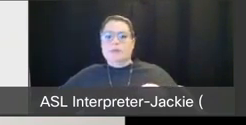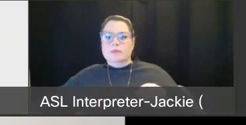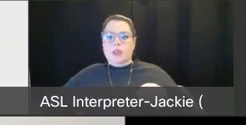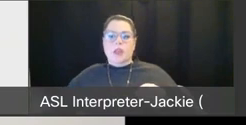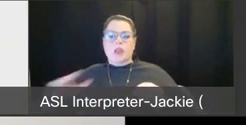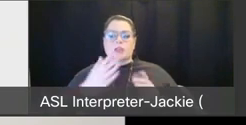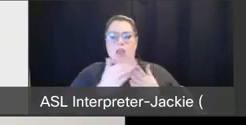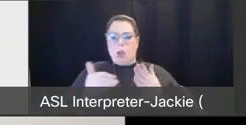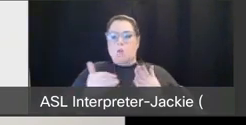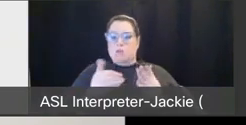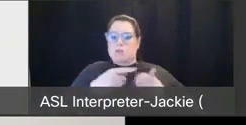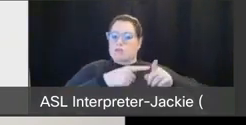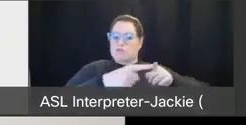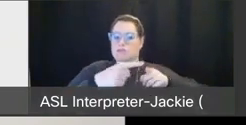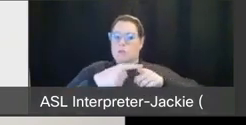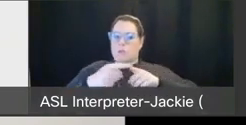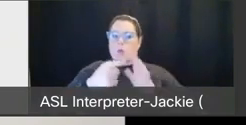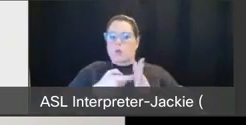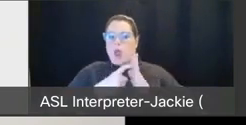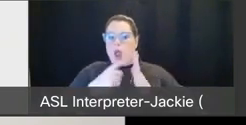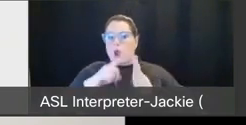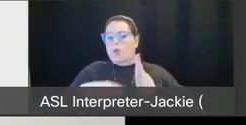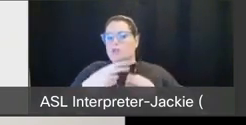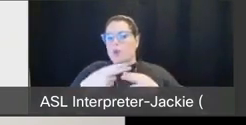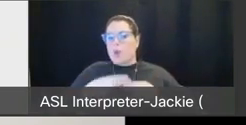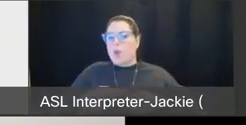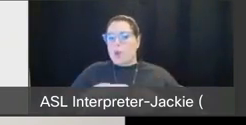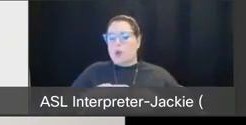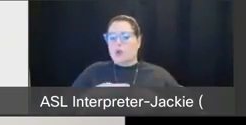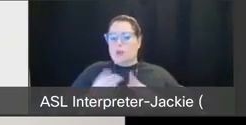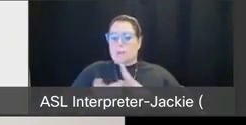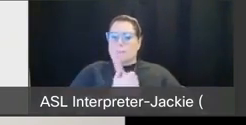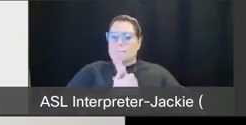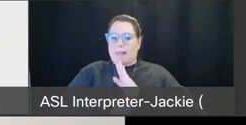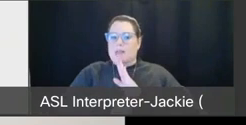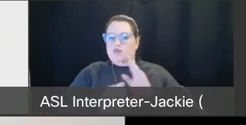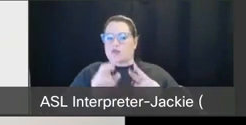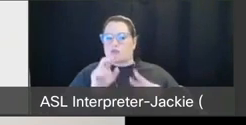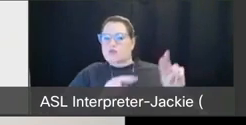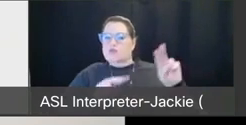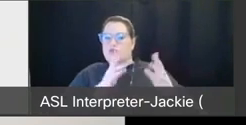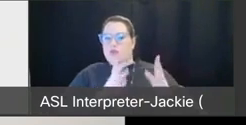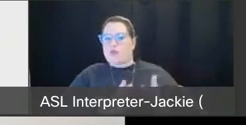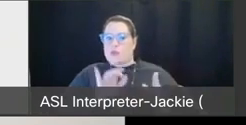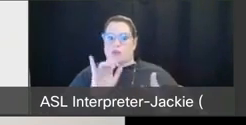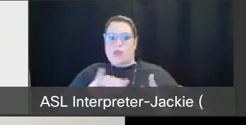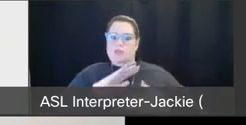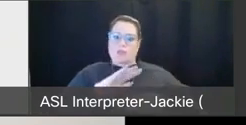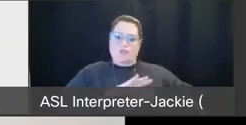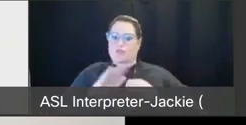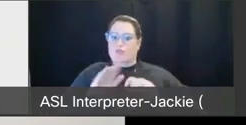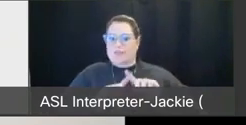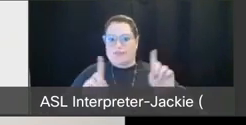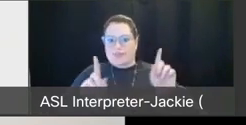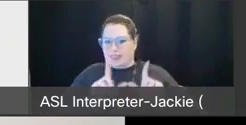electricians. If you're having any kind of oil or gas drilling done, that's a whole nother license. If there's